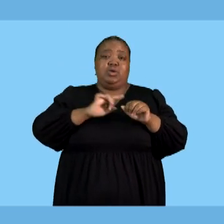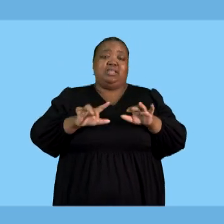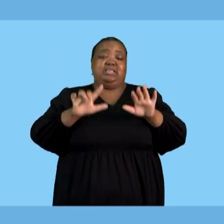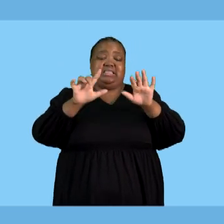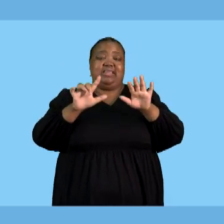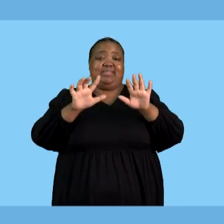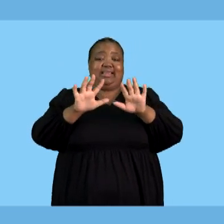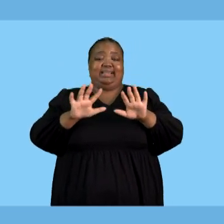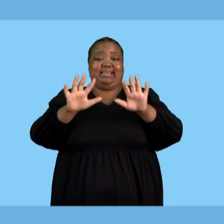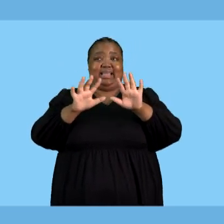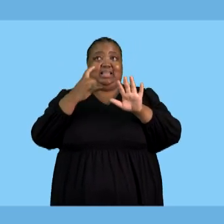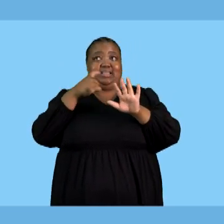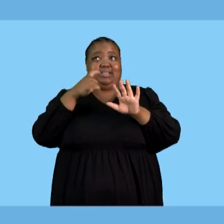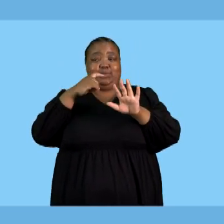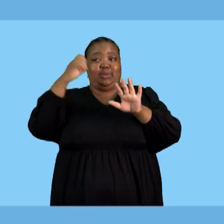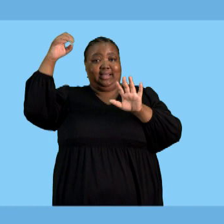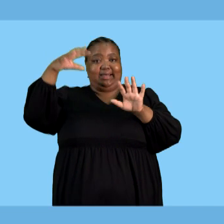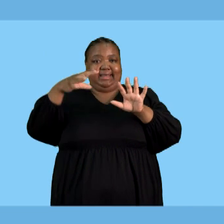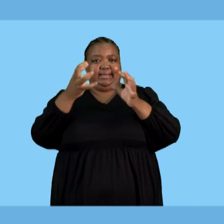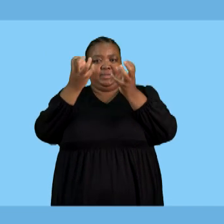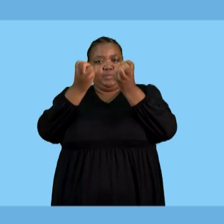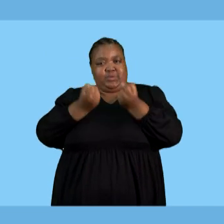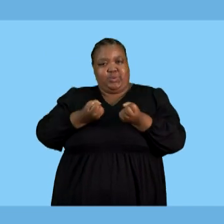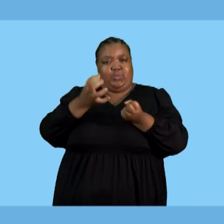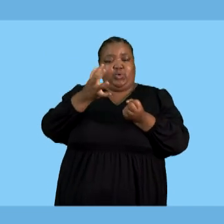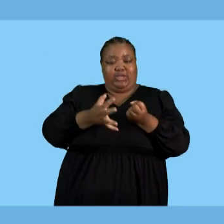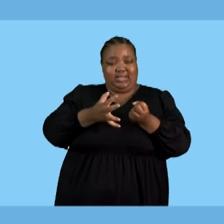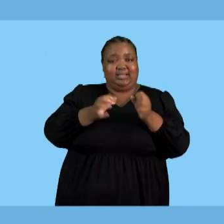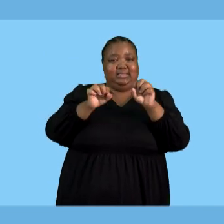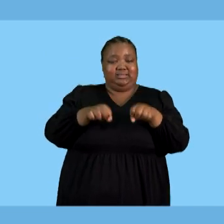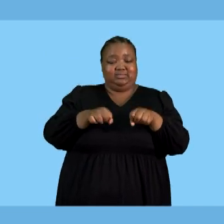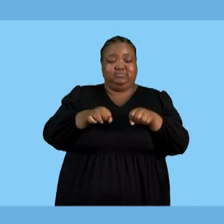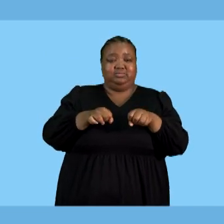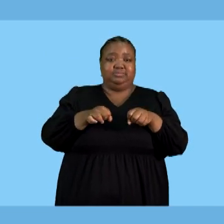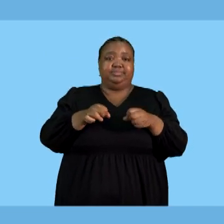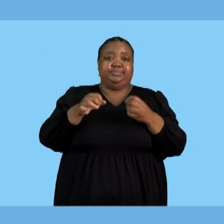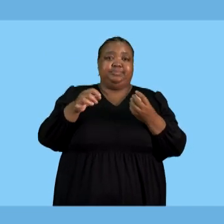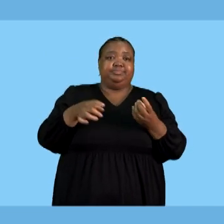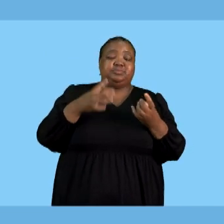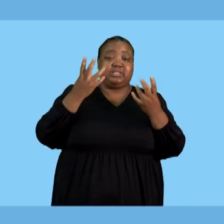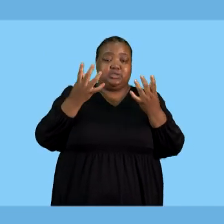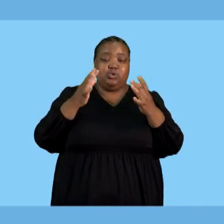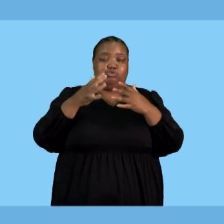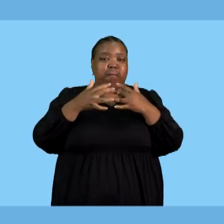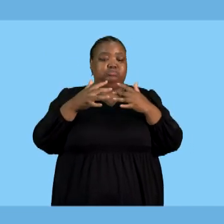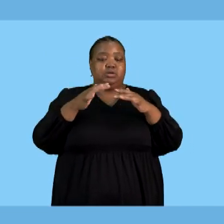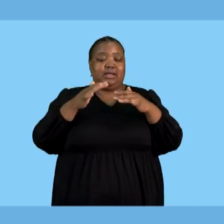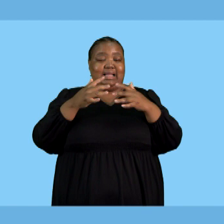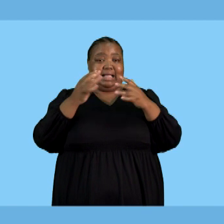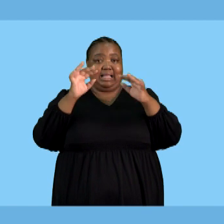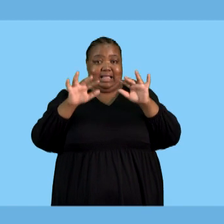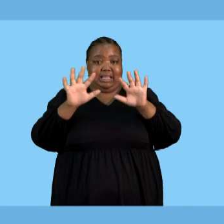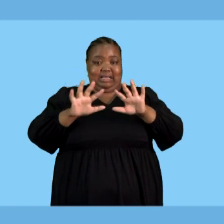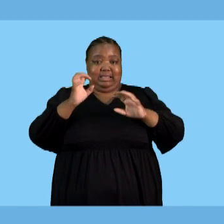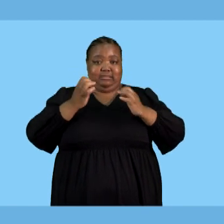absorb all the 7 colors coming from the white light, and none of the colors are going to be reflected onto our eyes,